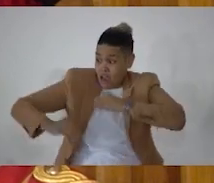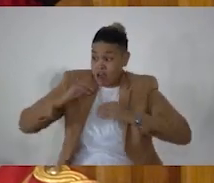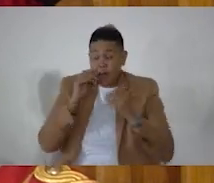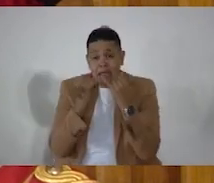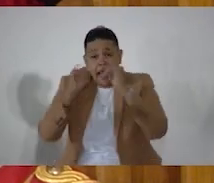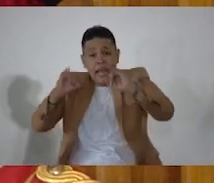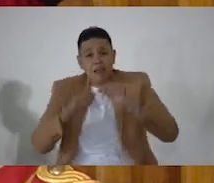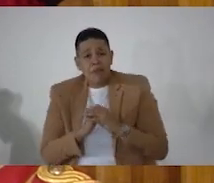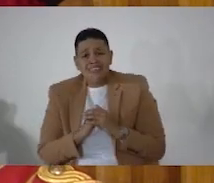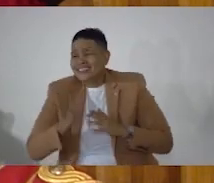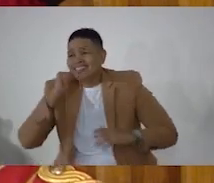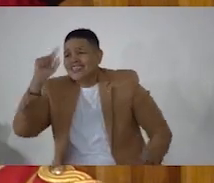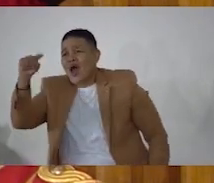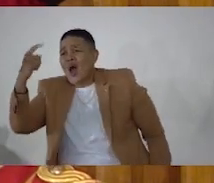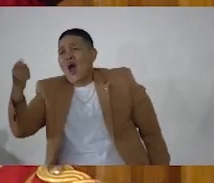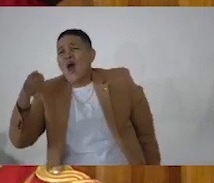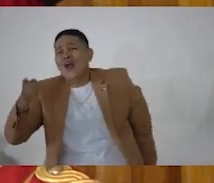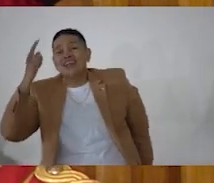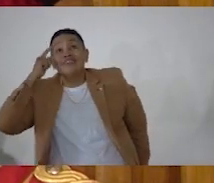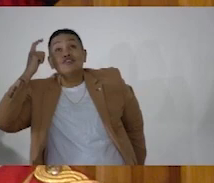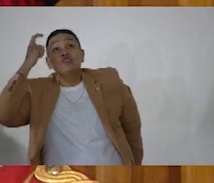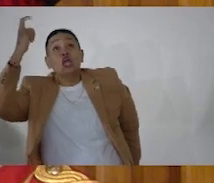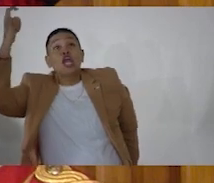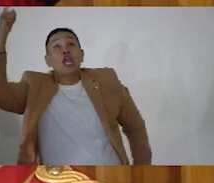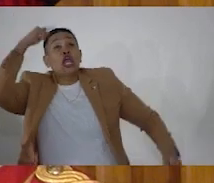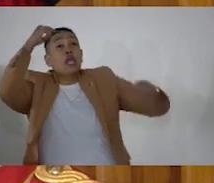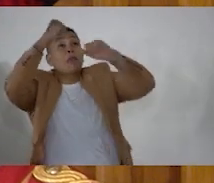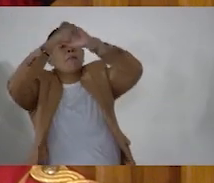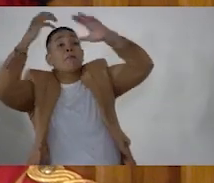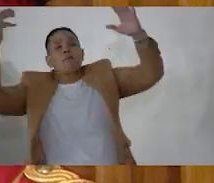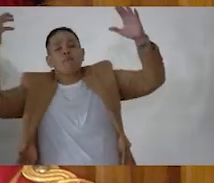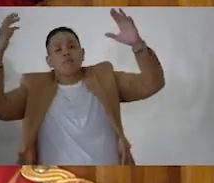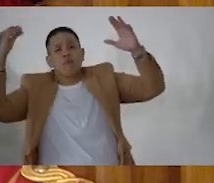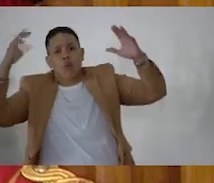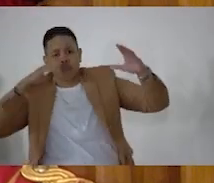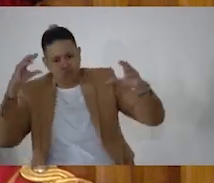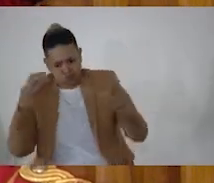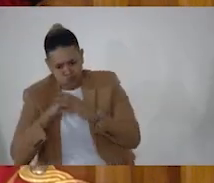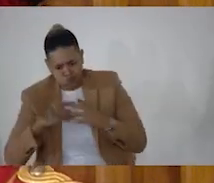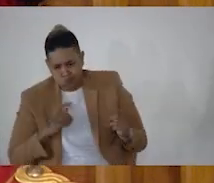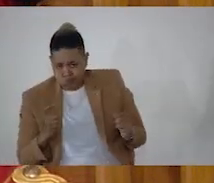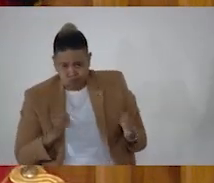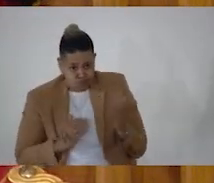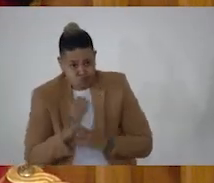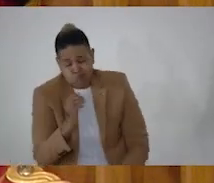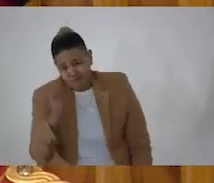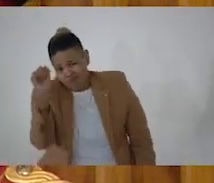independence is not just a distant dream, but now well within our reach.